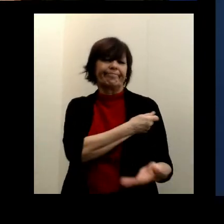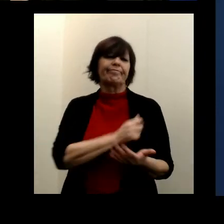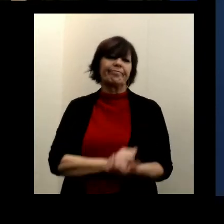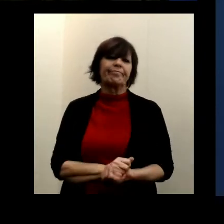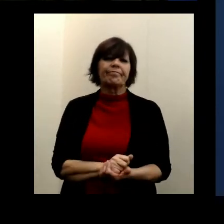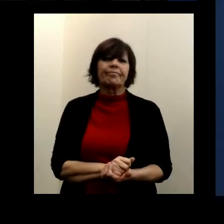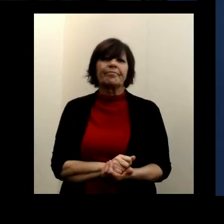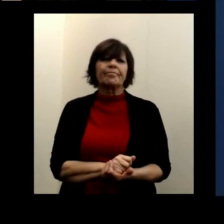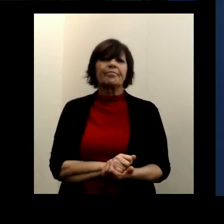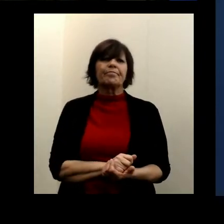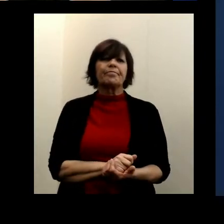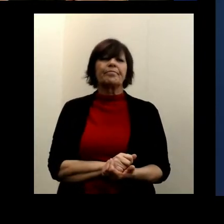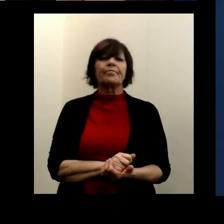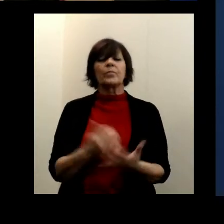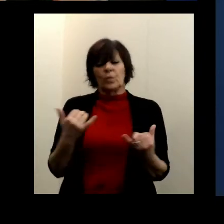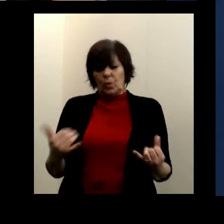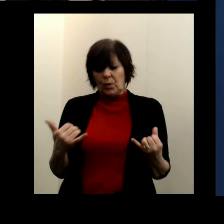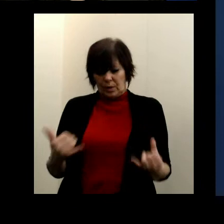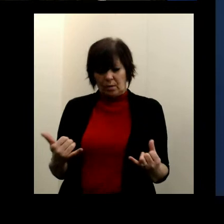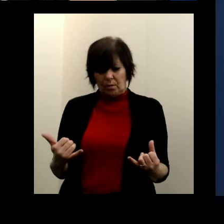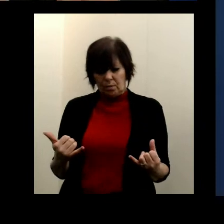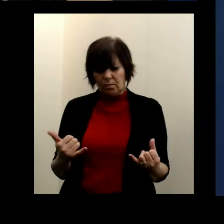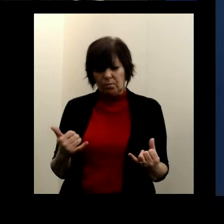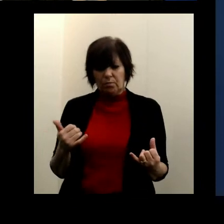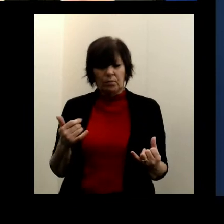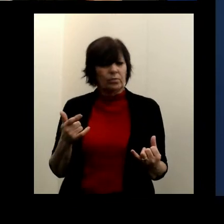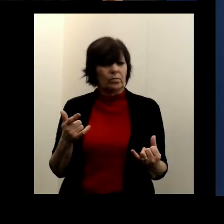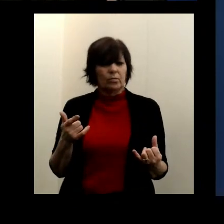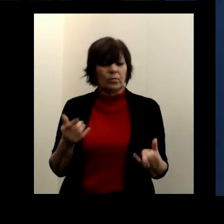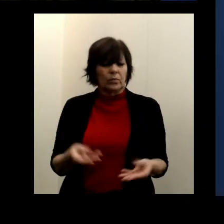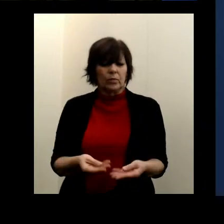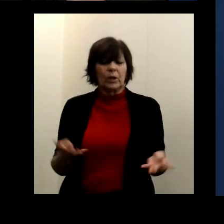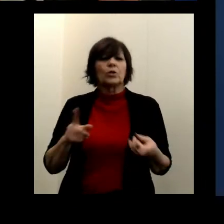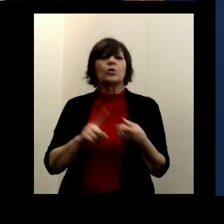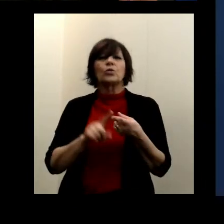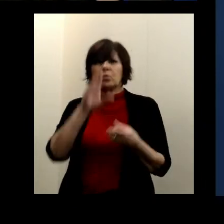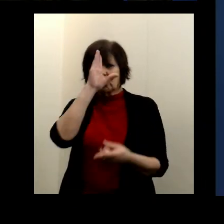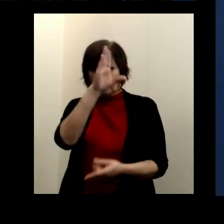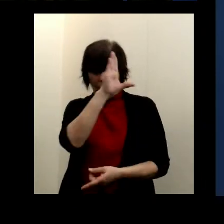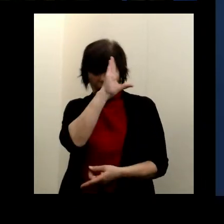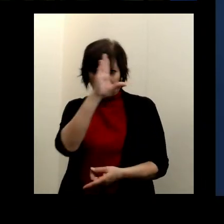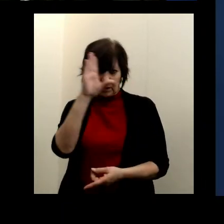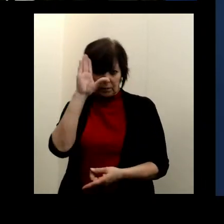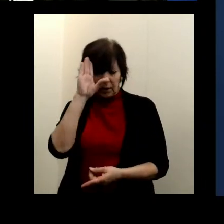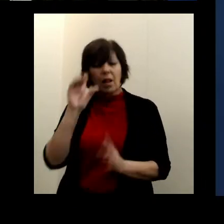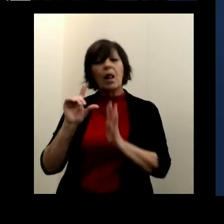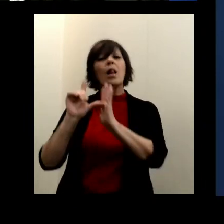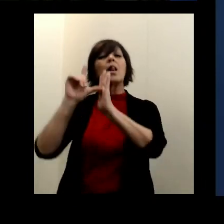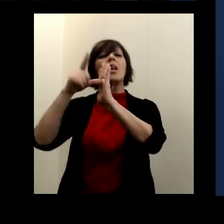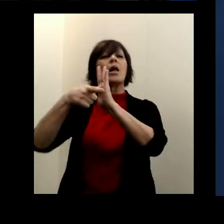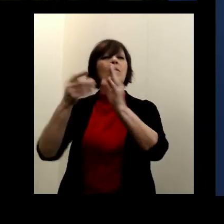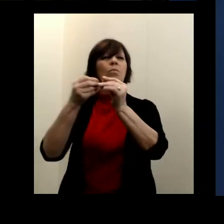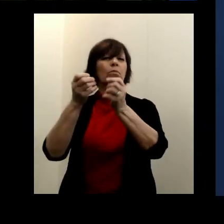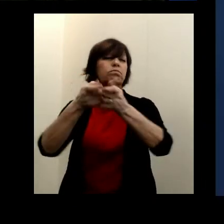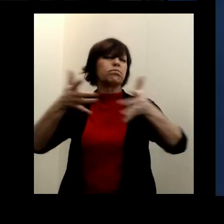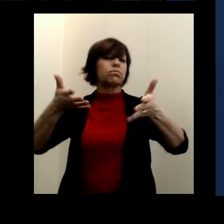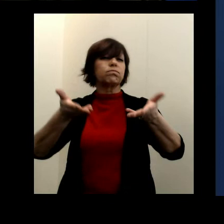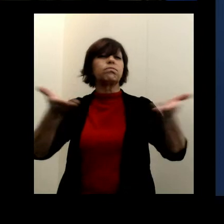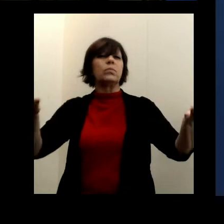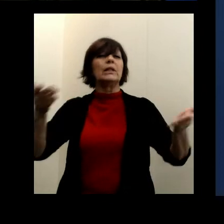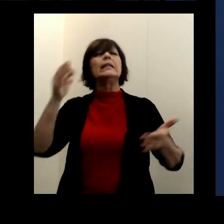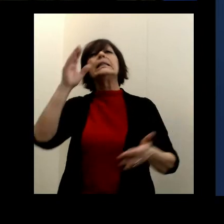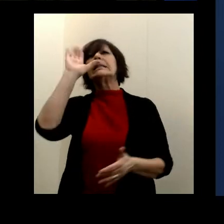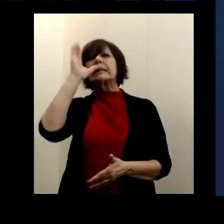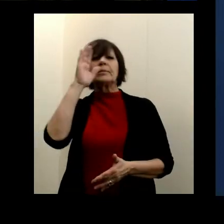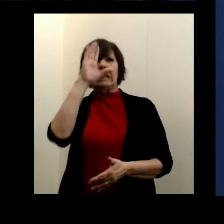speak. Right now, the doses are being distributed directly to hospitals, but when they get into a larger distribution, it sounds like Catholic Health has